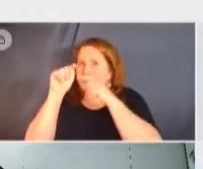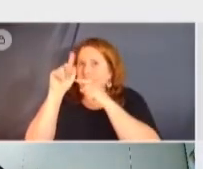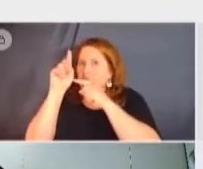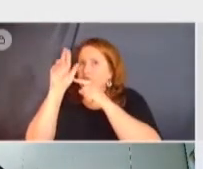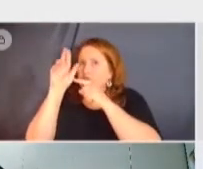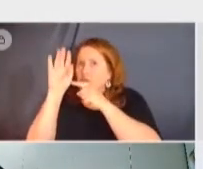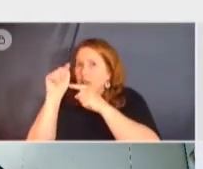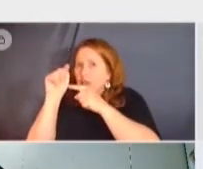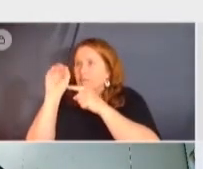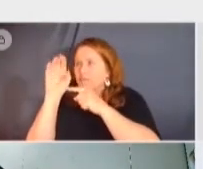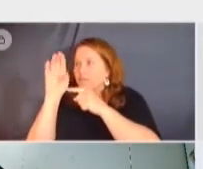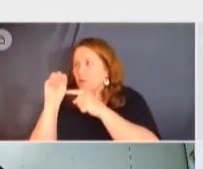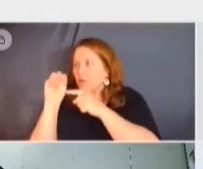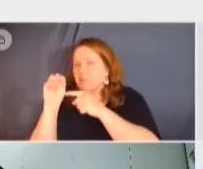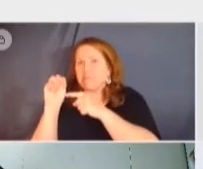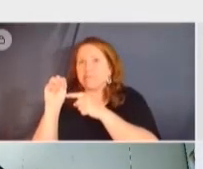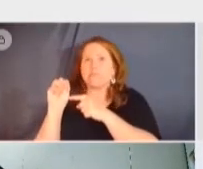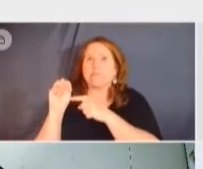to